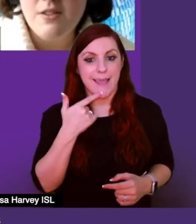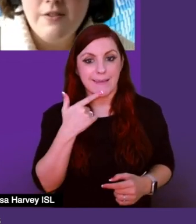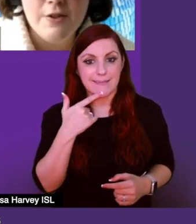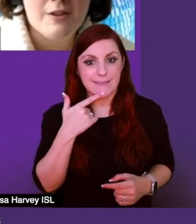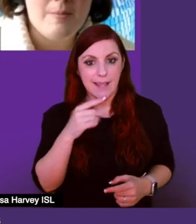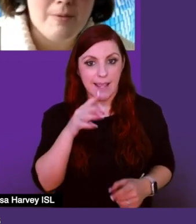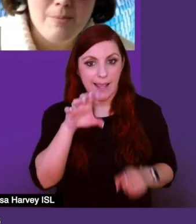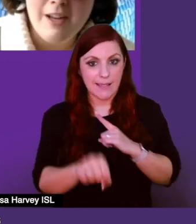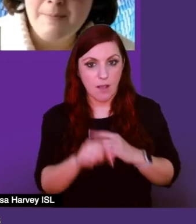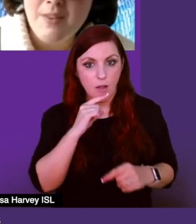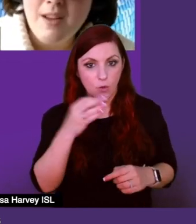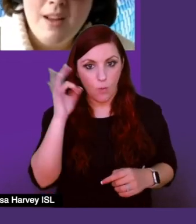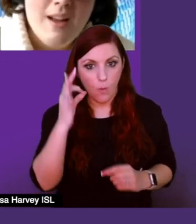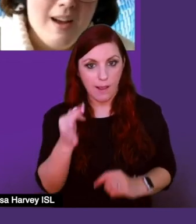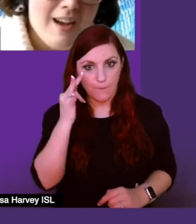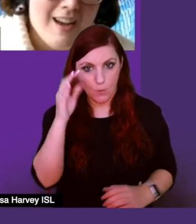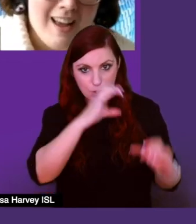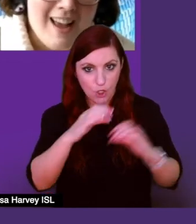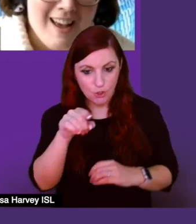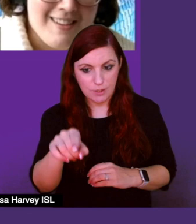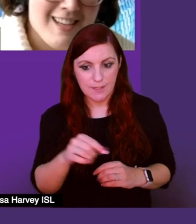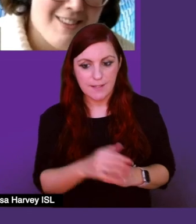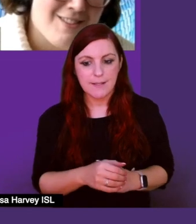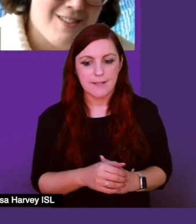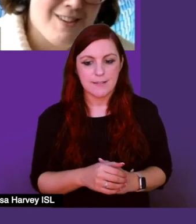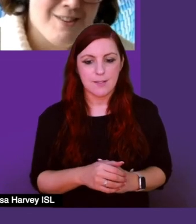on Google for creepy robot.